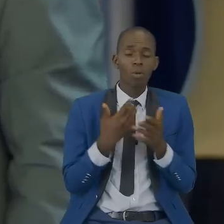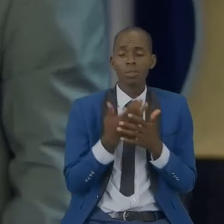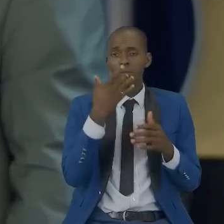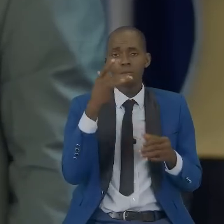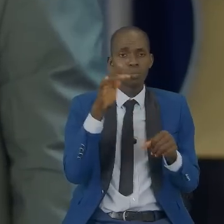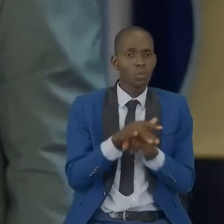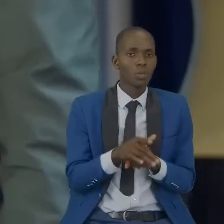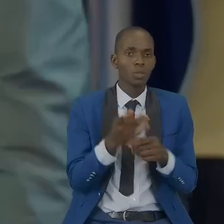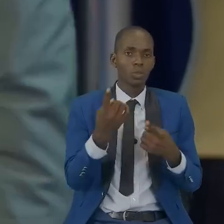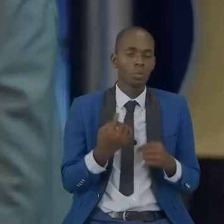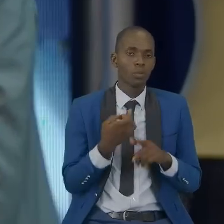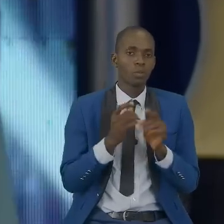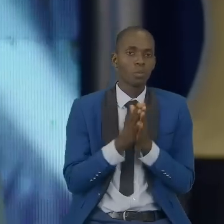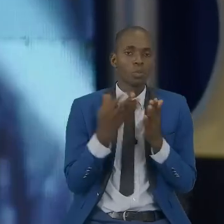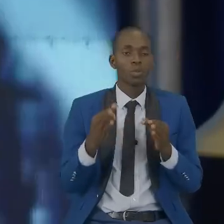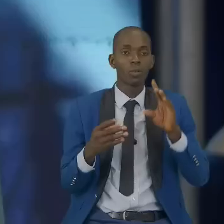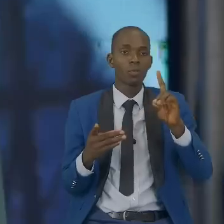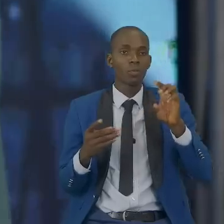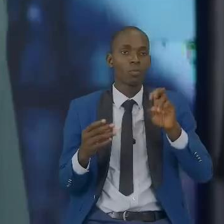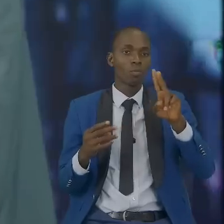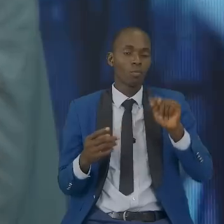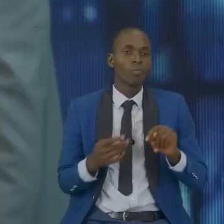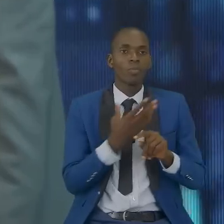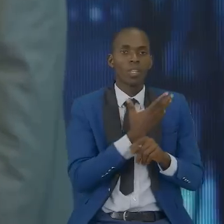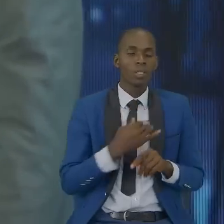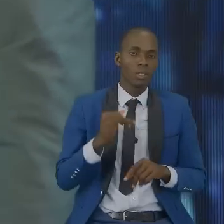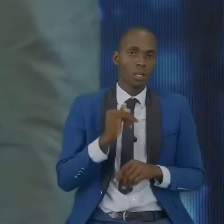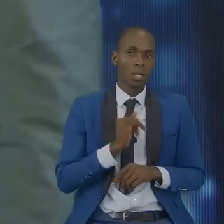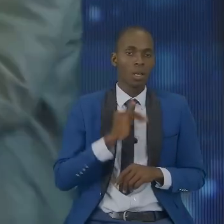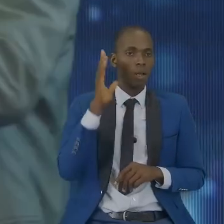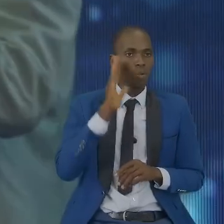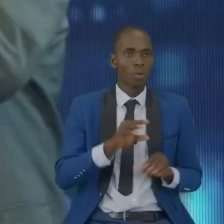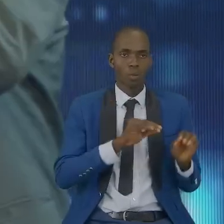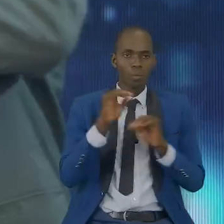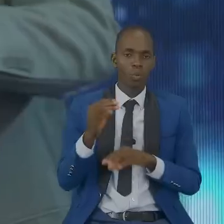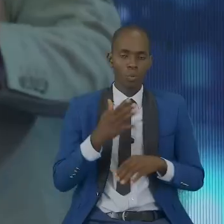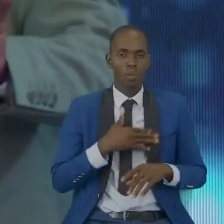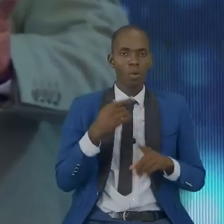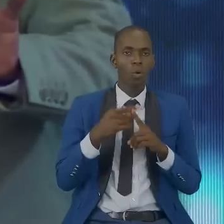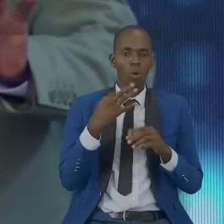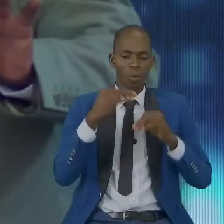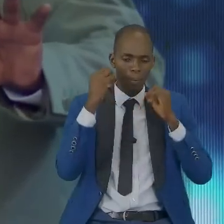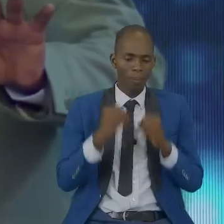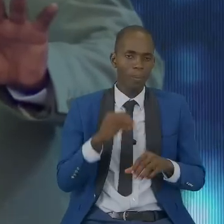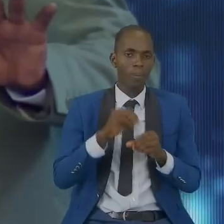and was sent unto the people, and I'll put my word of power in his mouth. All those Israelites have read